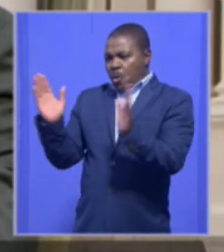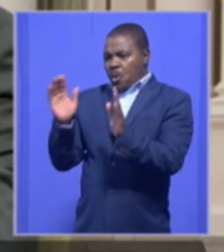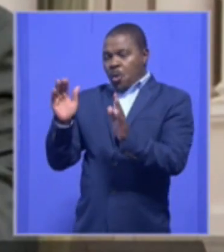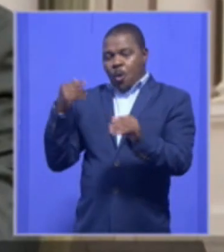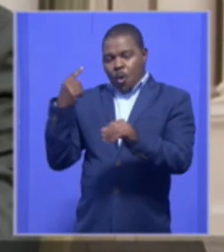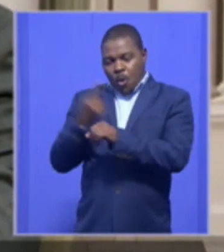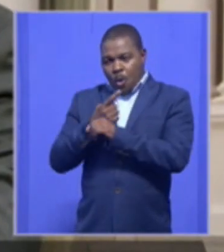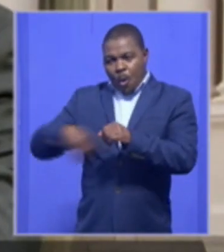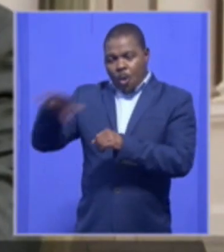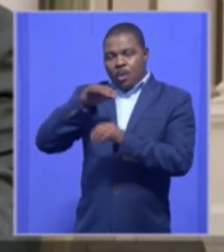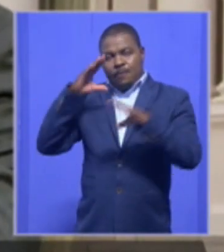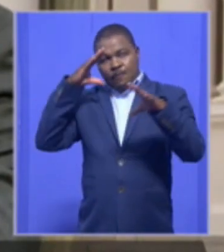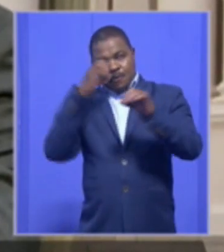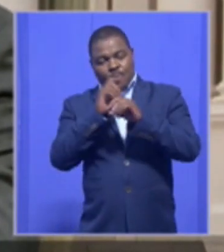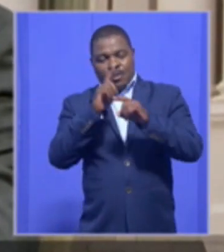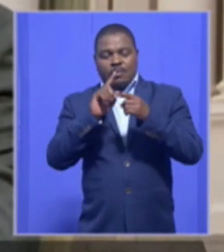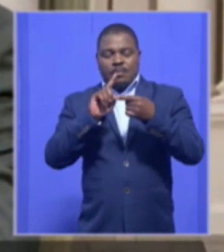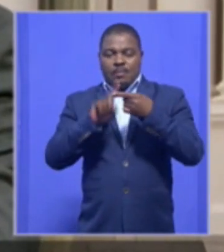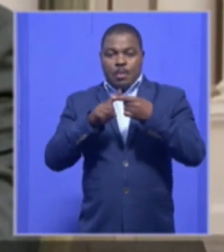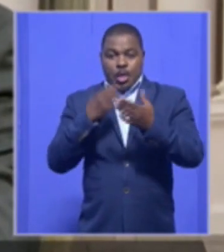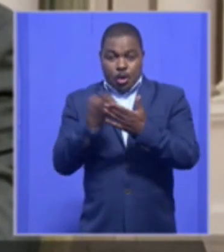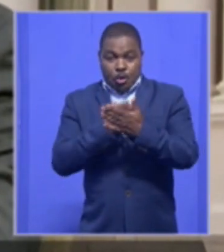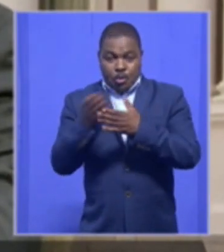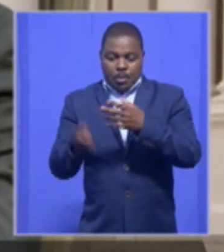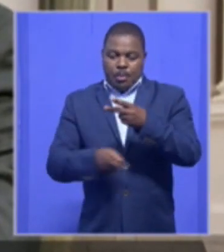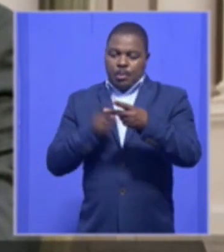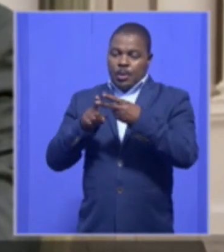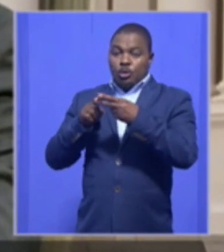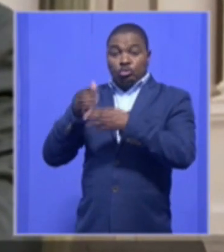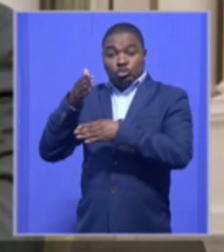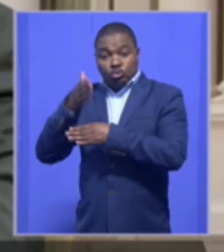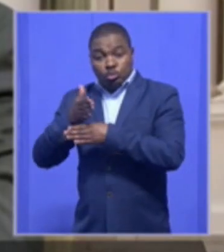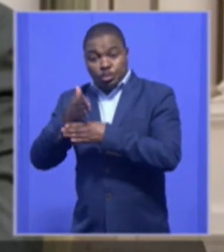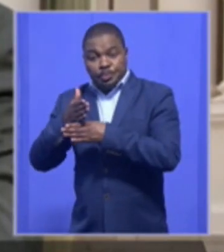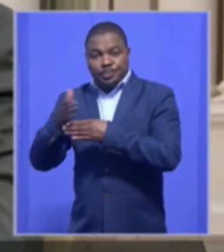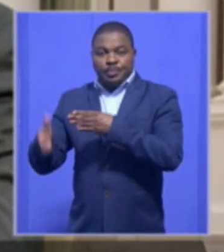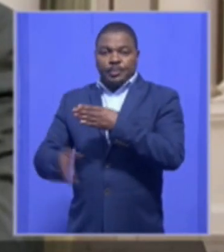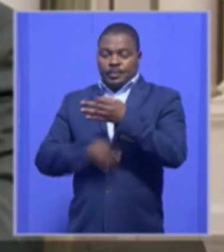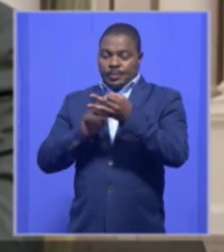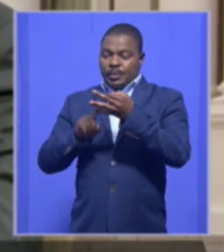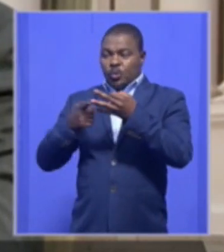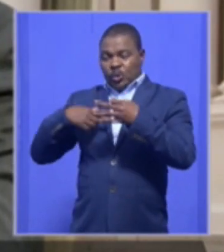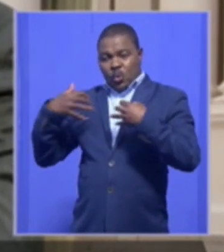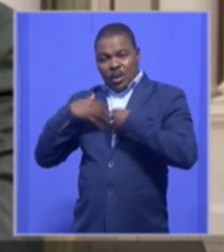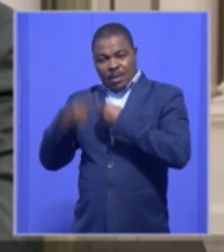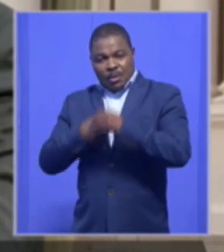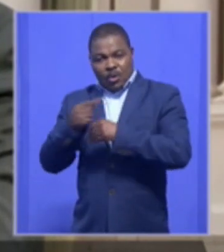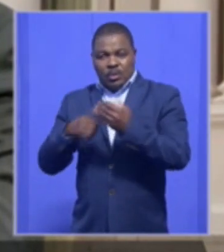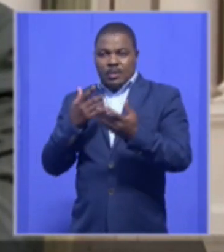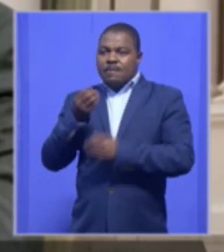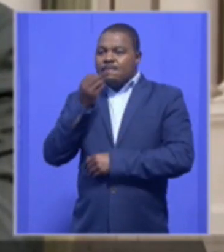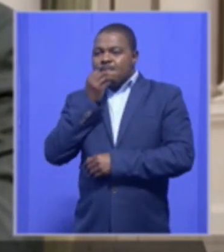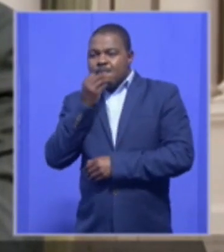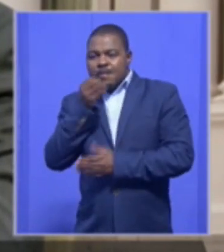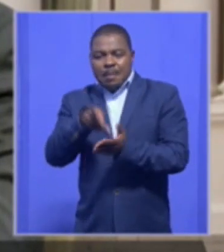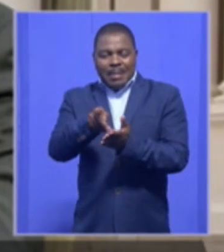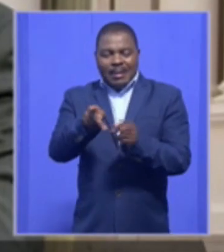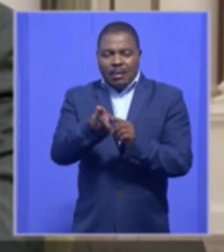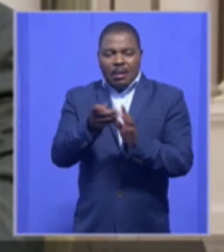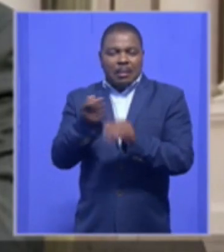economy, we're worried about jobs, we are worried that there is rising food